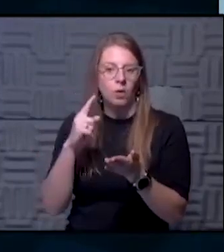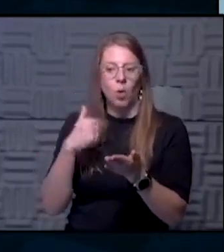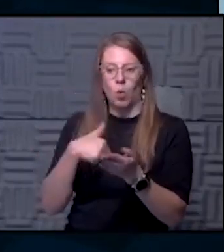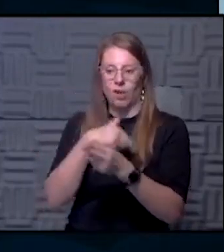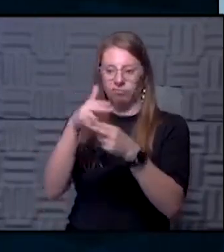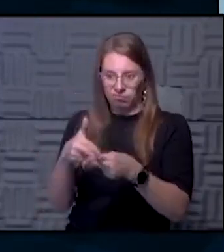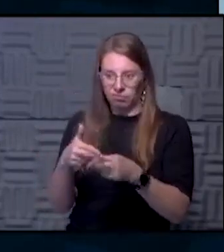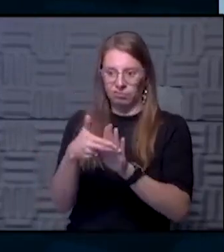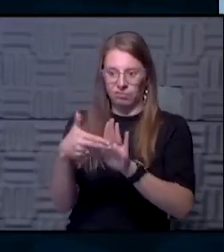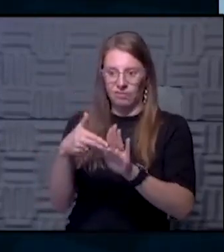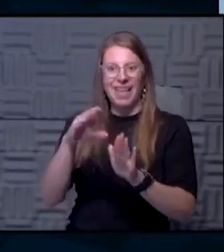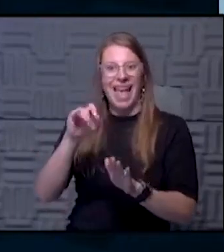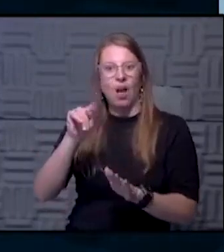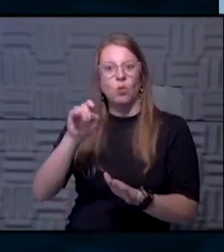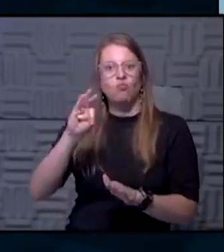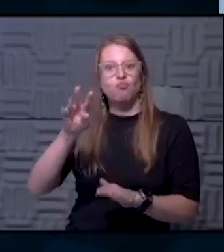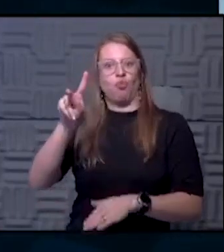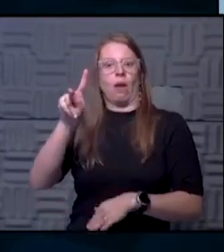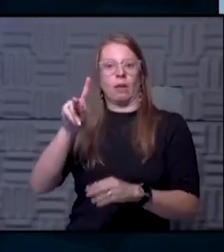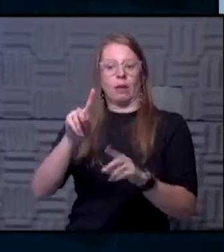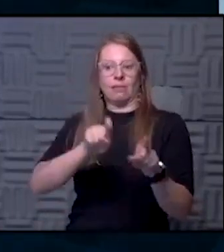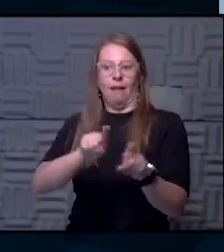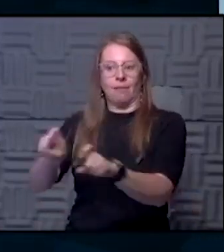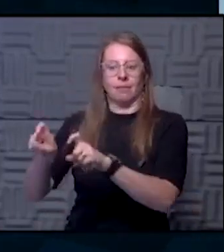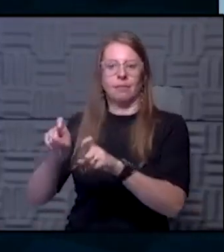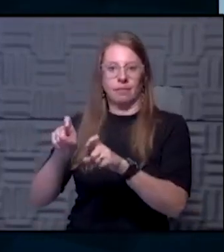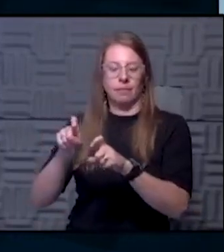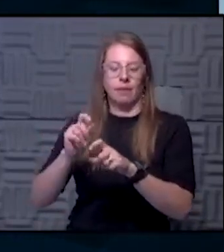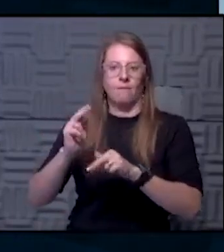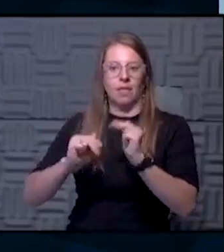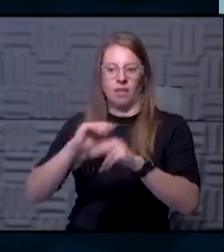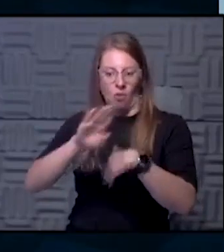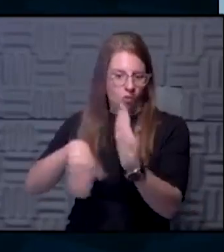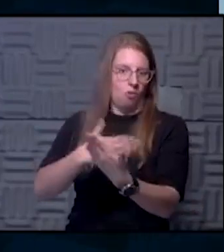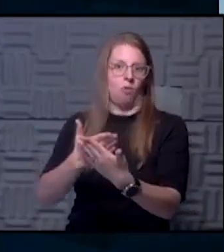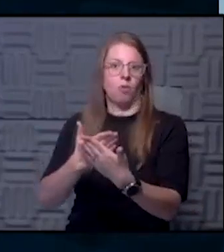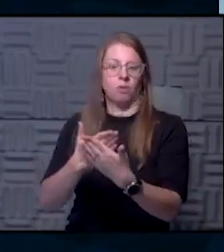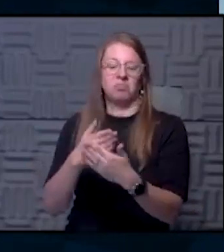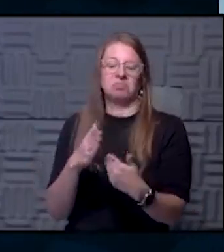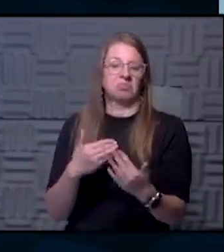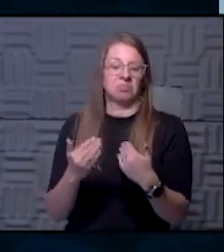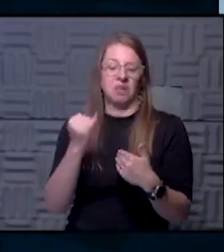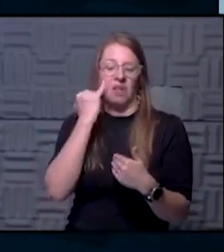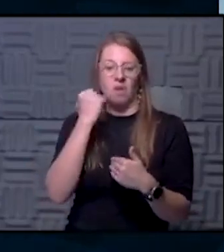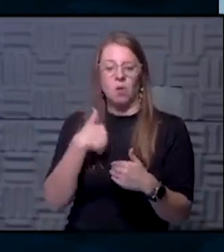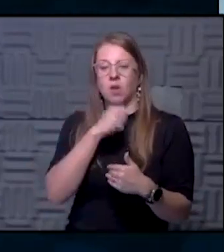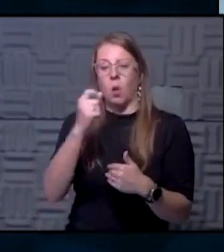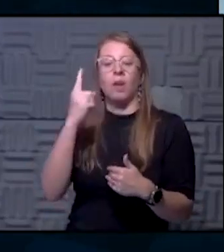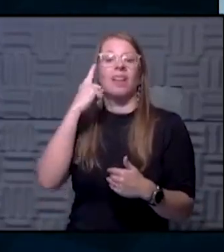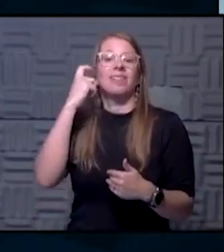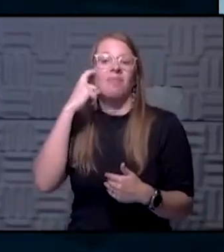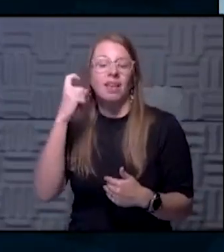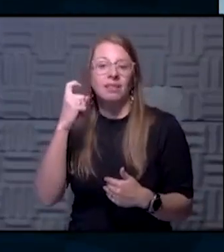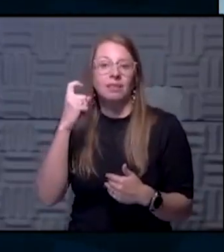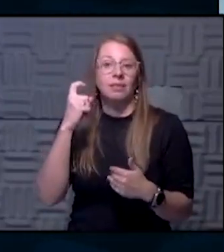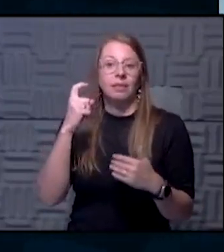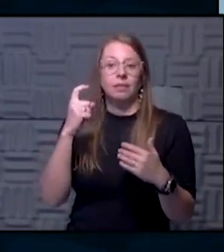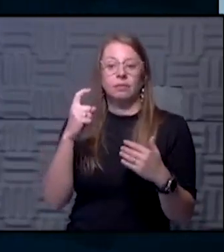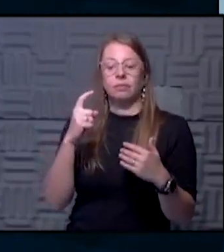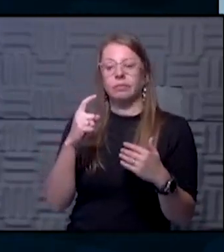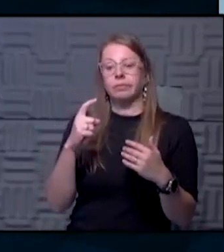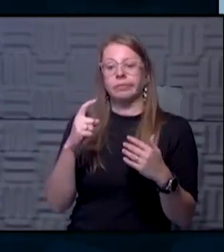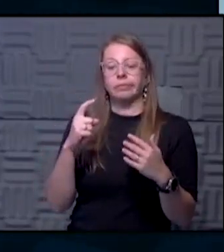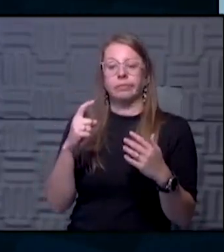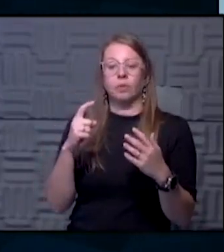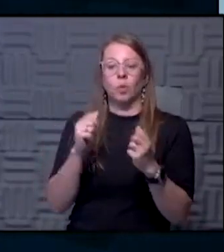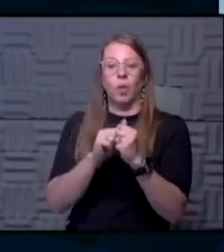outbreak and go and test the facility, even if we don't suspect that amongst the other 100 or